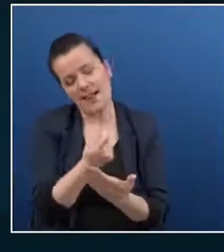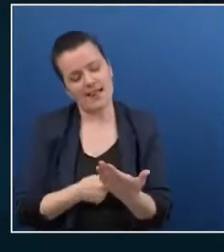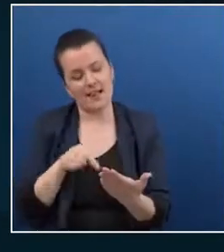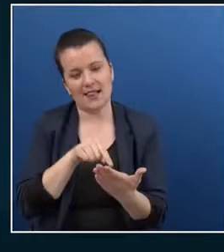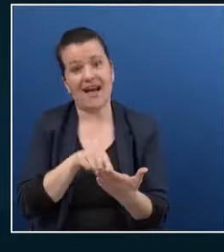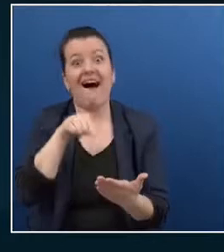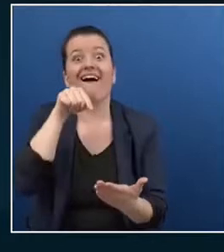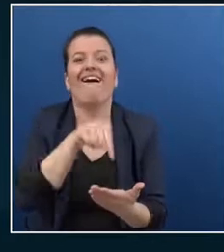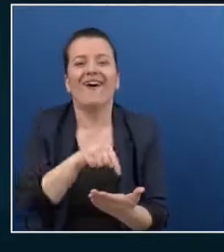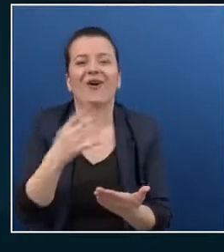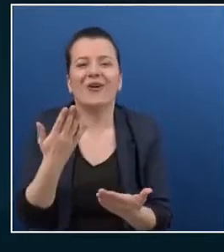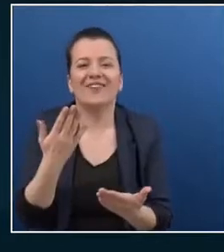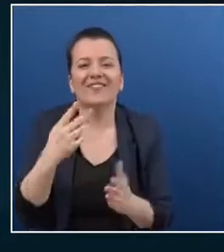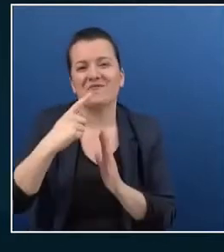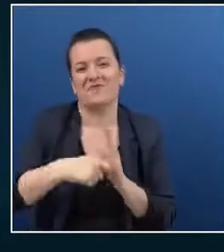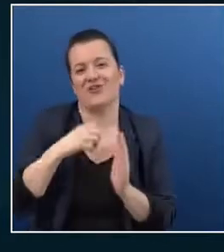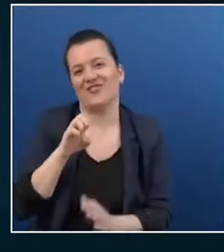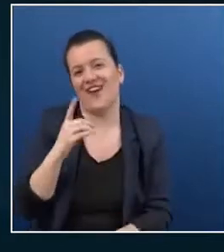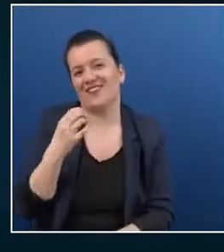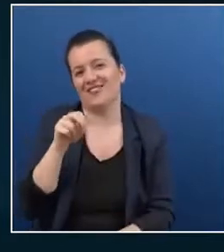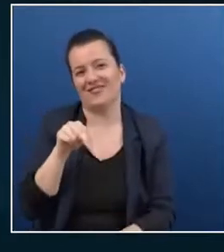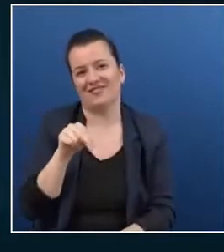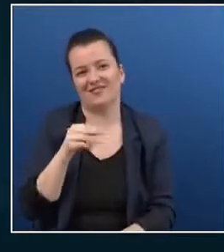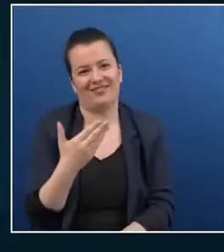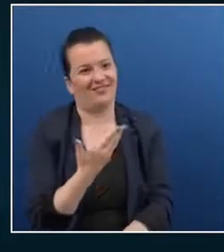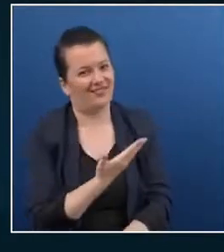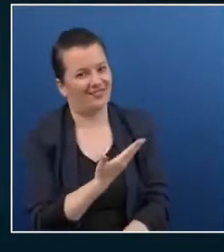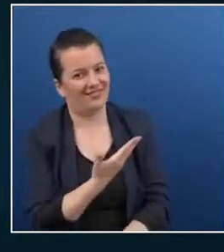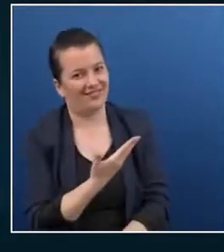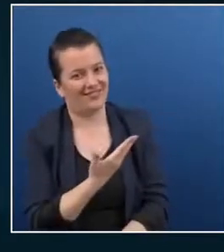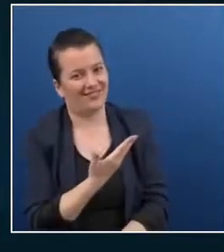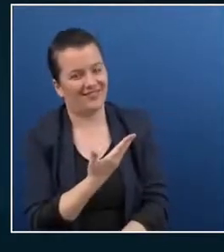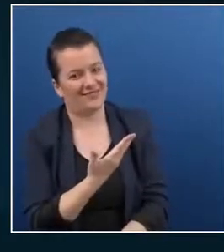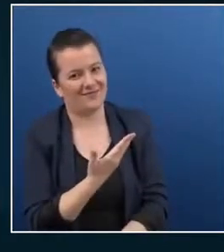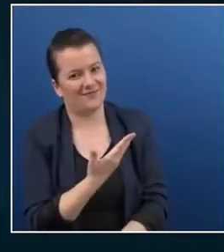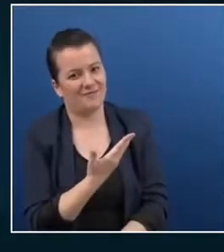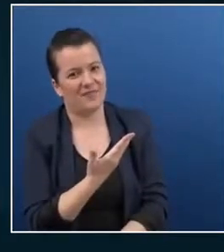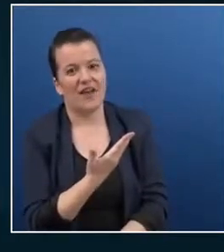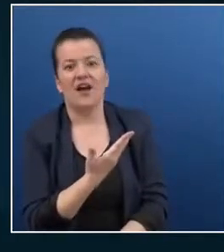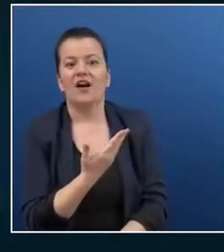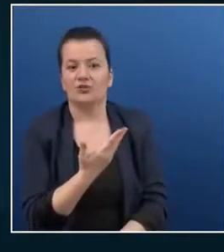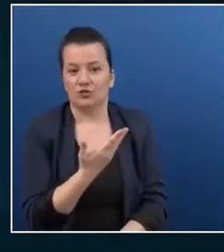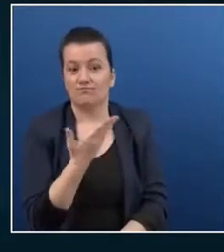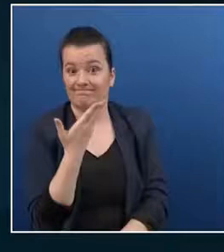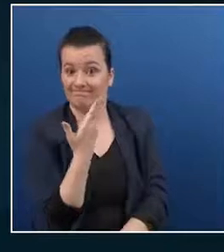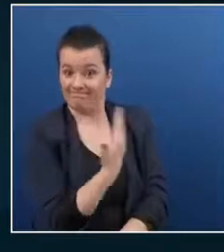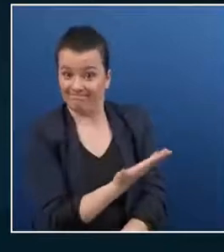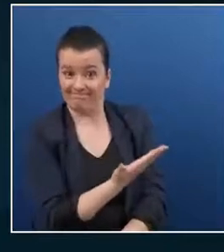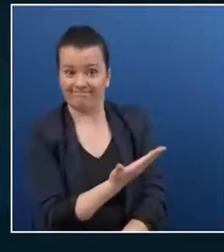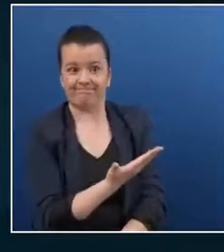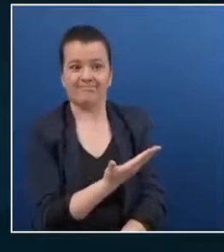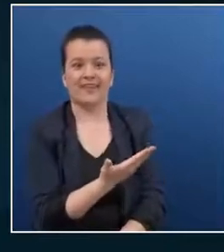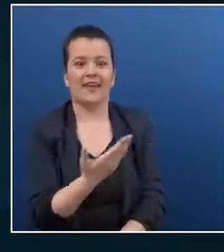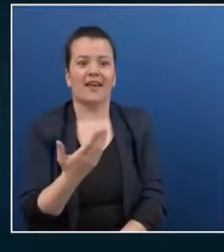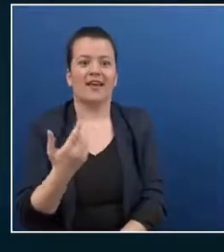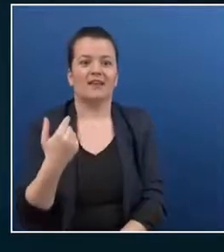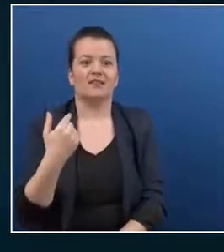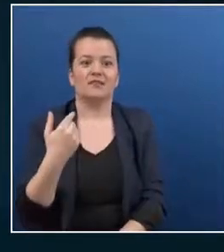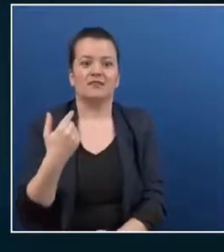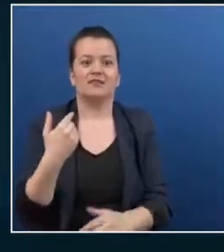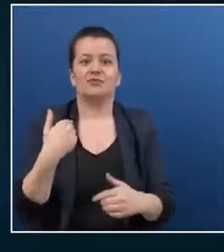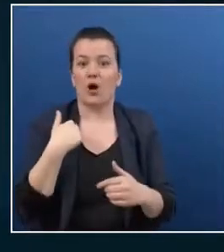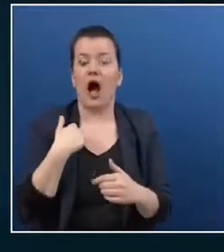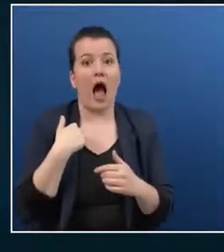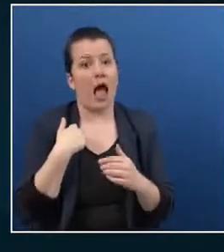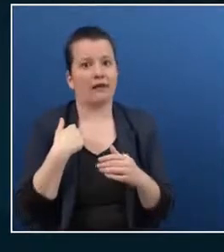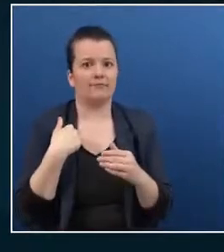it was, and this is the proof of concept story with which I got the idea funded